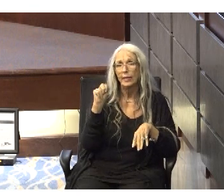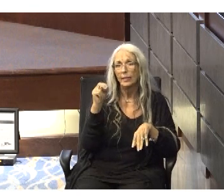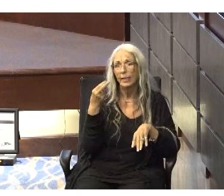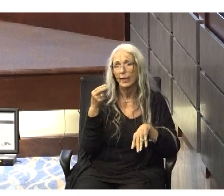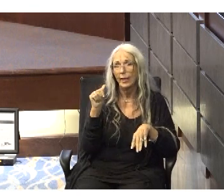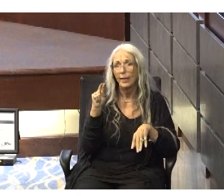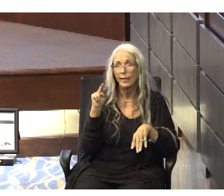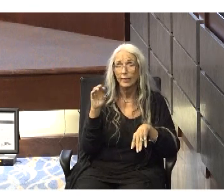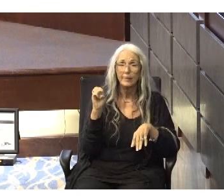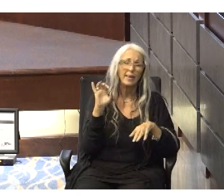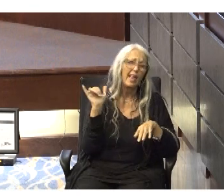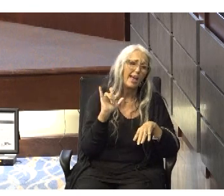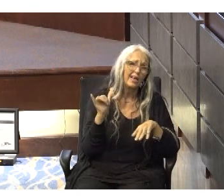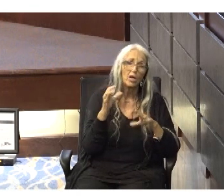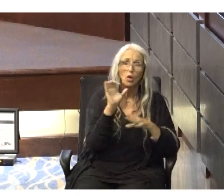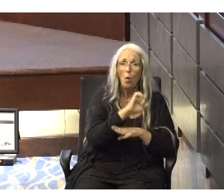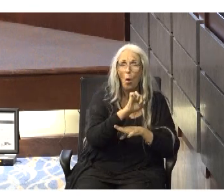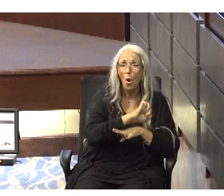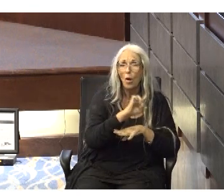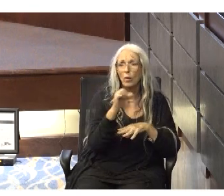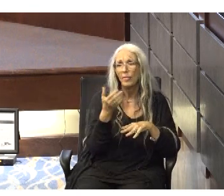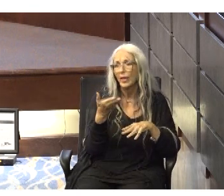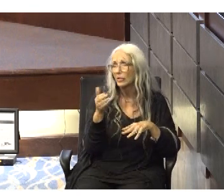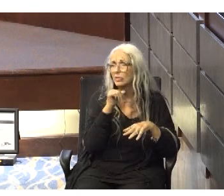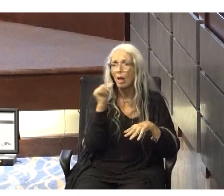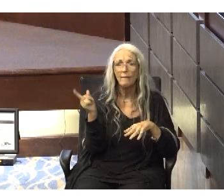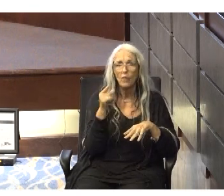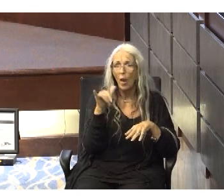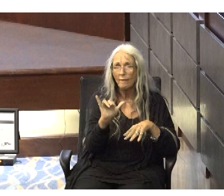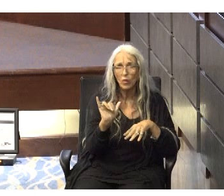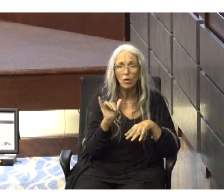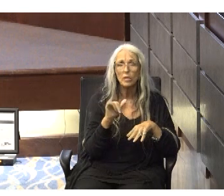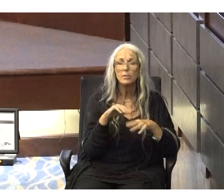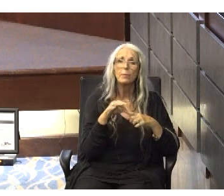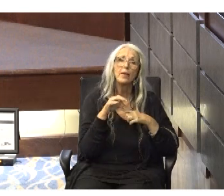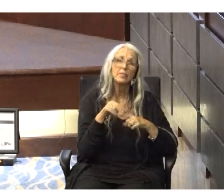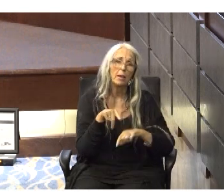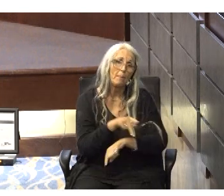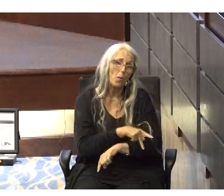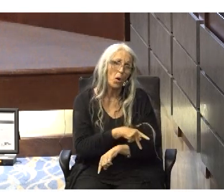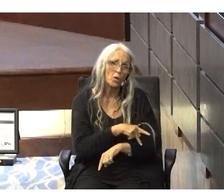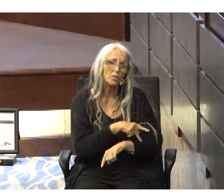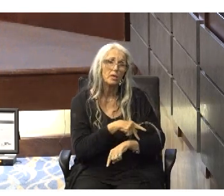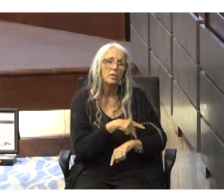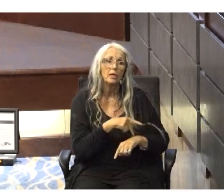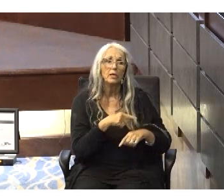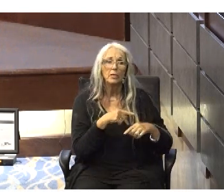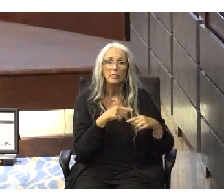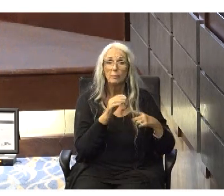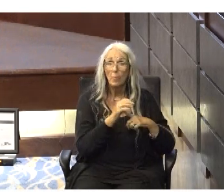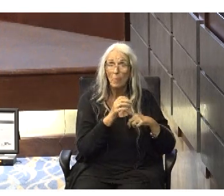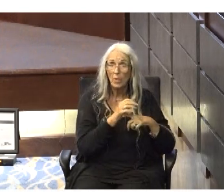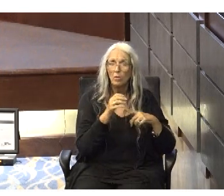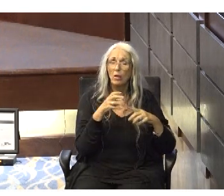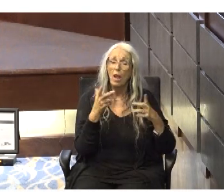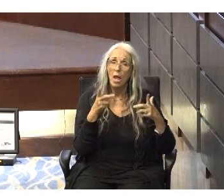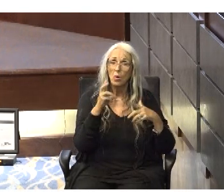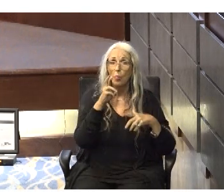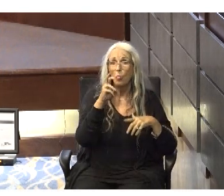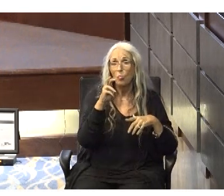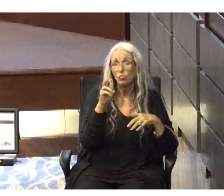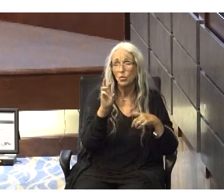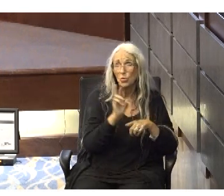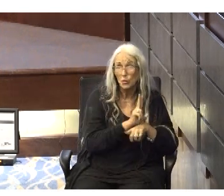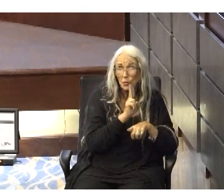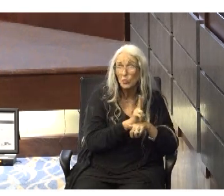factor. Just like a car, things do not last forever, especially when a park is popular. There's a lot of wear and tear and a lot of elements. So it's important